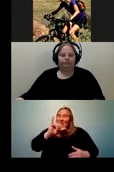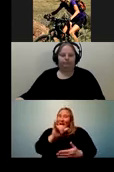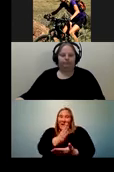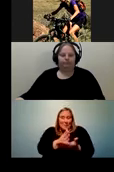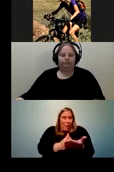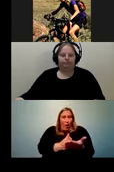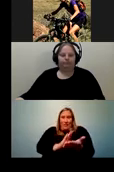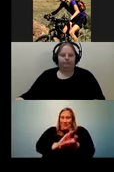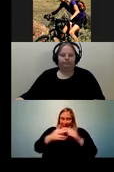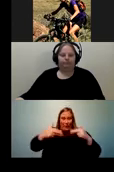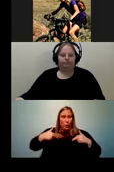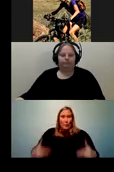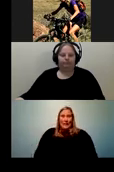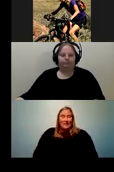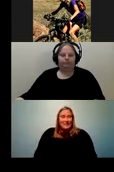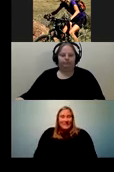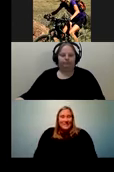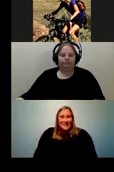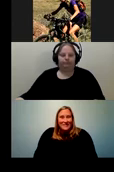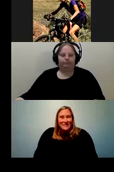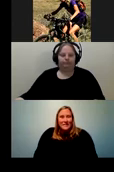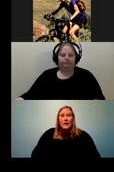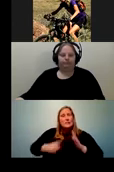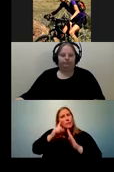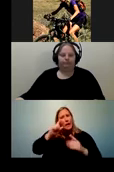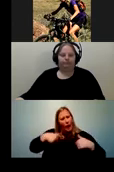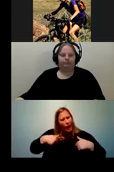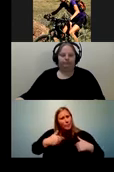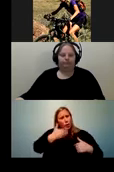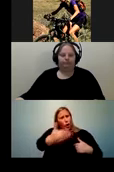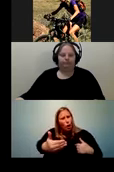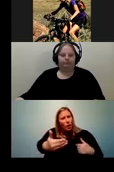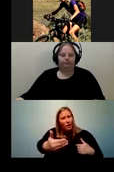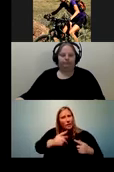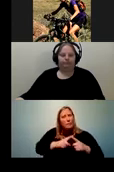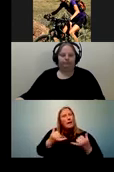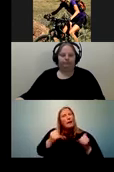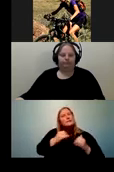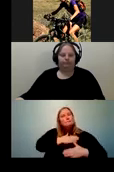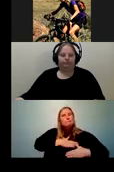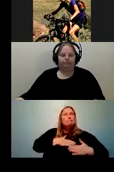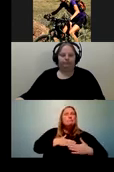most of us think about ourselves as good, and yet we still enjoy the benefits of acting unethically.